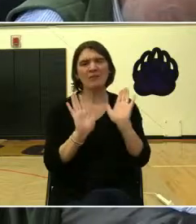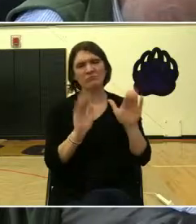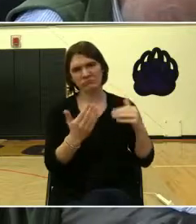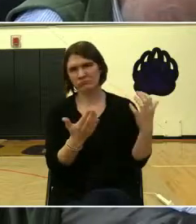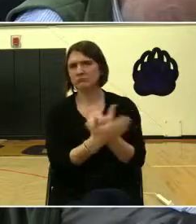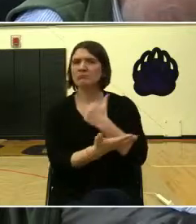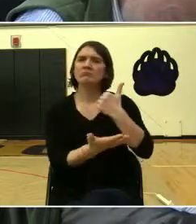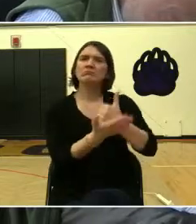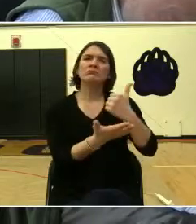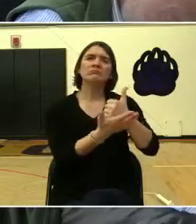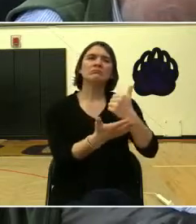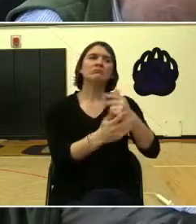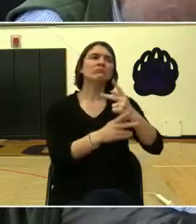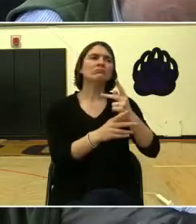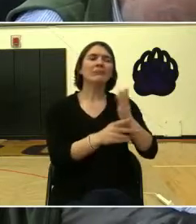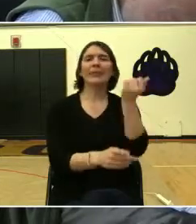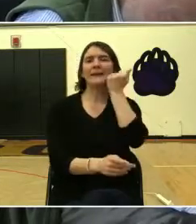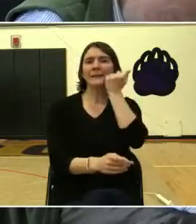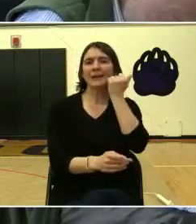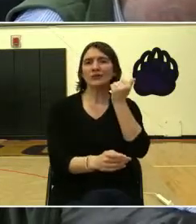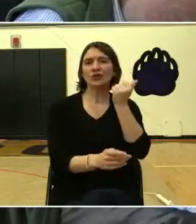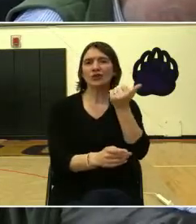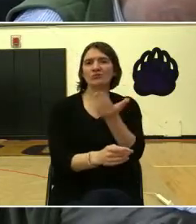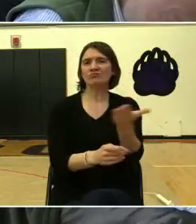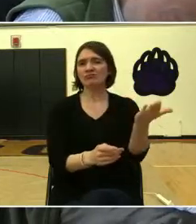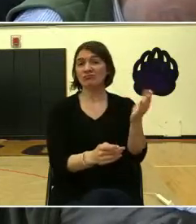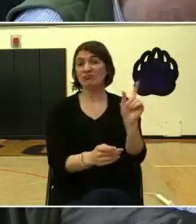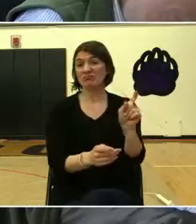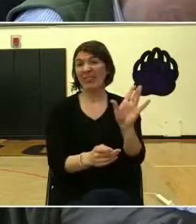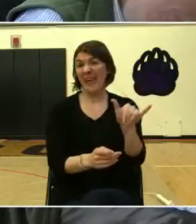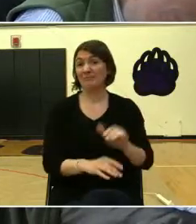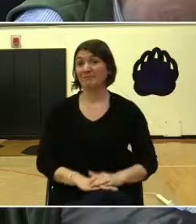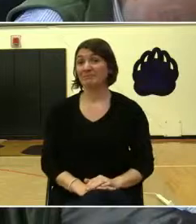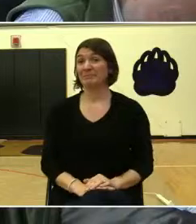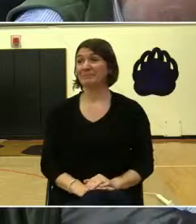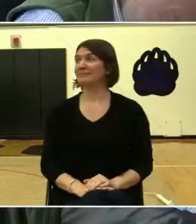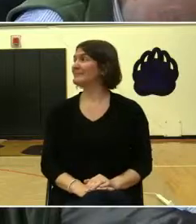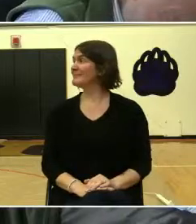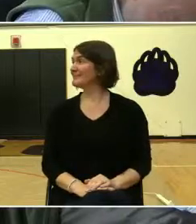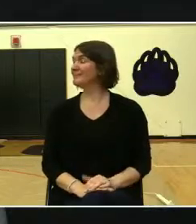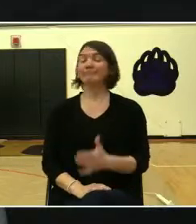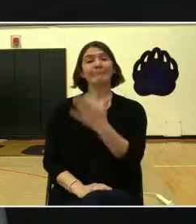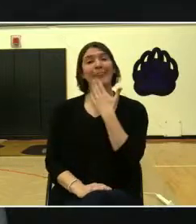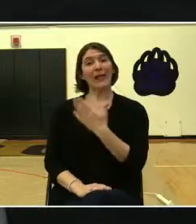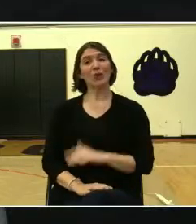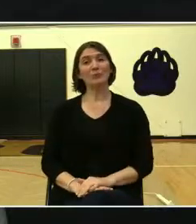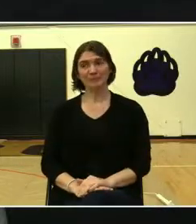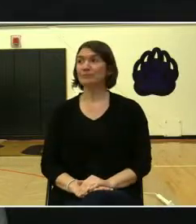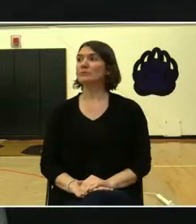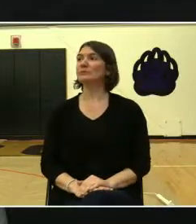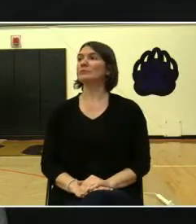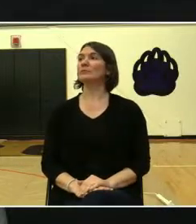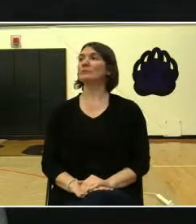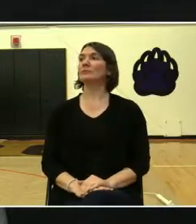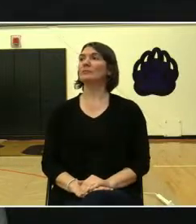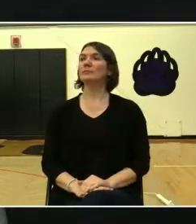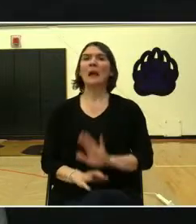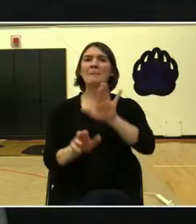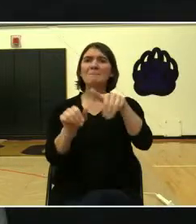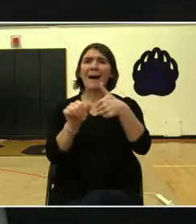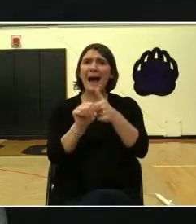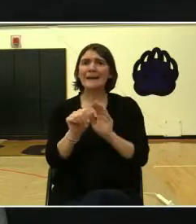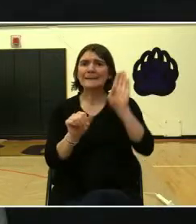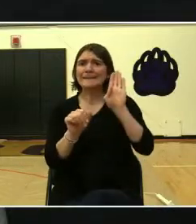in most in need of uh of dental care and intent and appreciate thank you Mr Miner uh behind